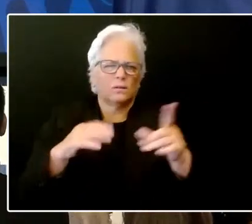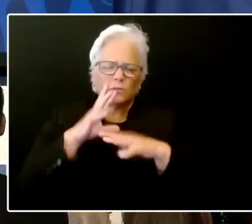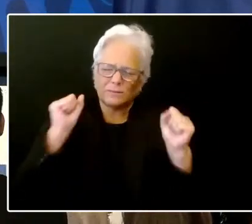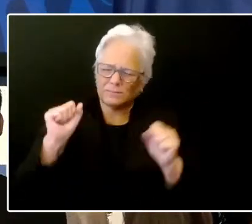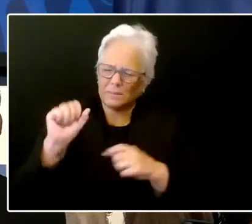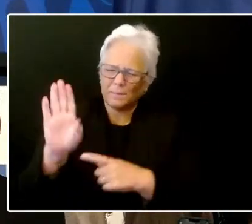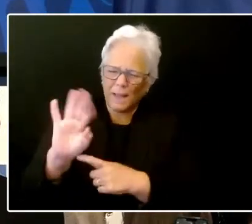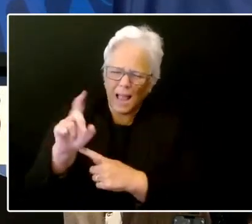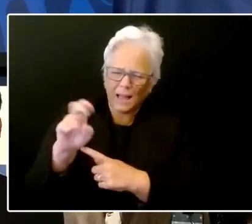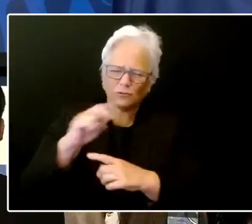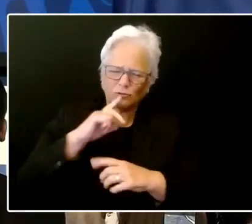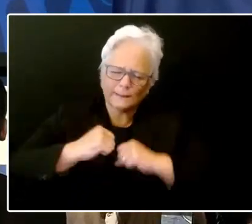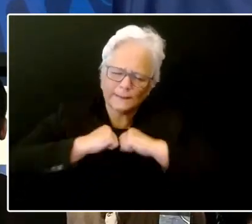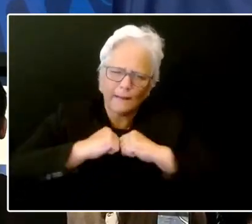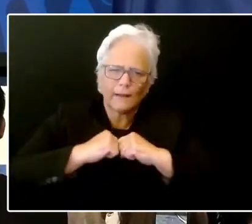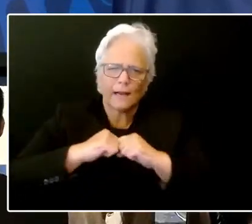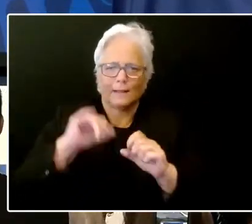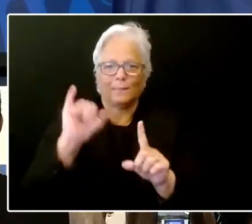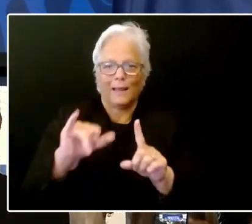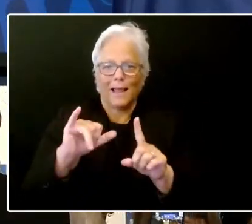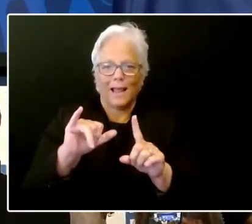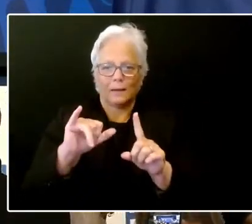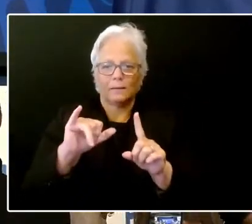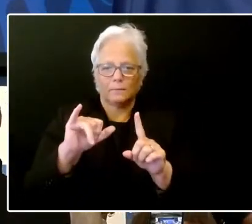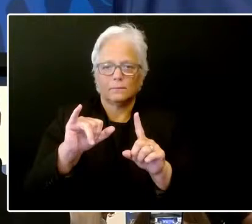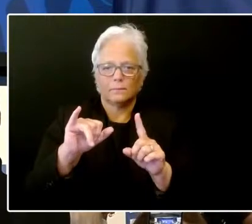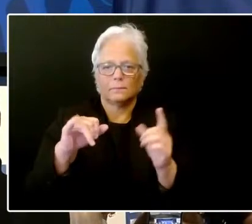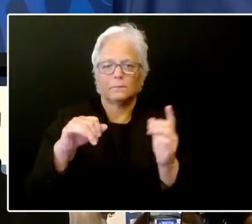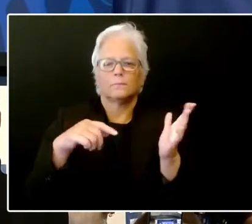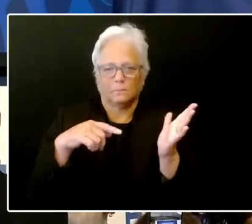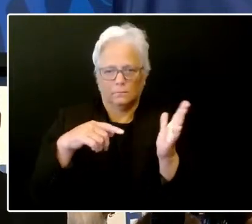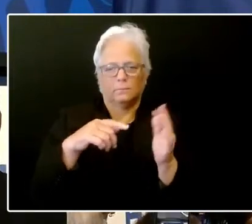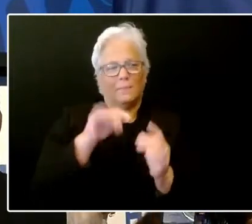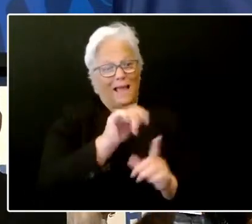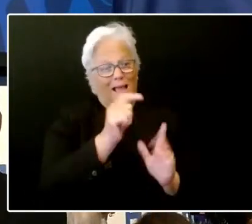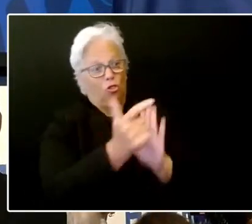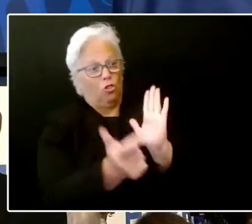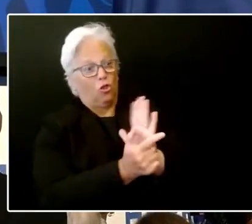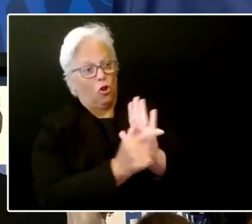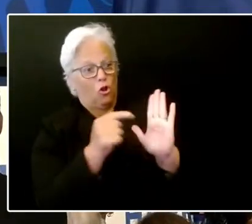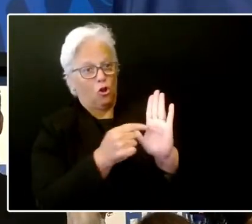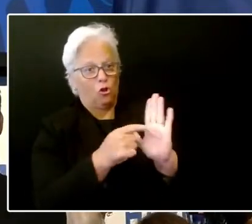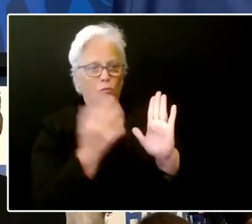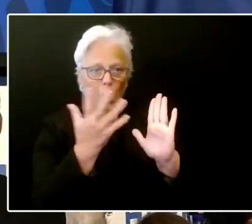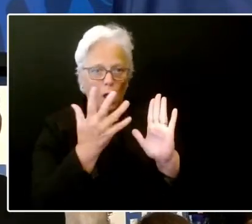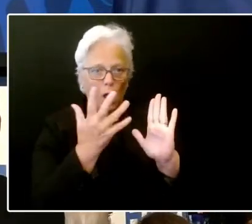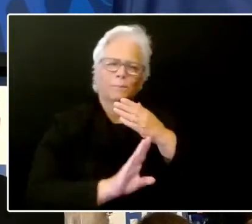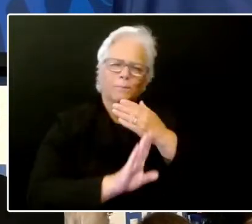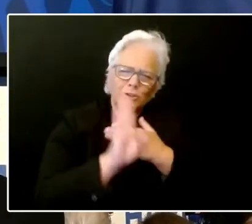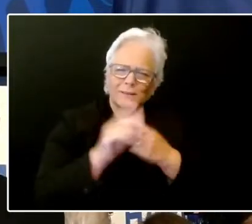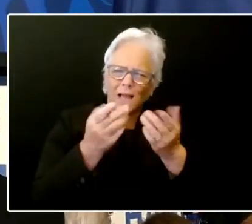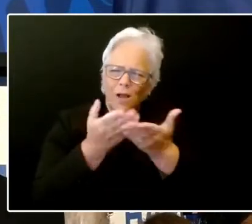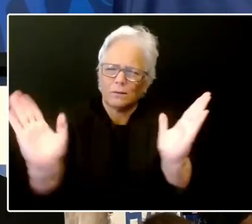fact, today, more AA and NHPI Americans are insured than ever before in our